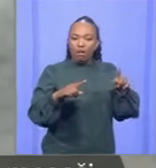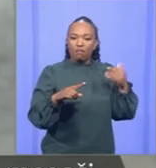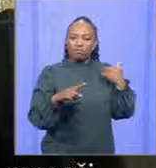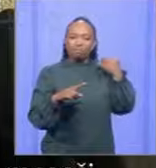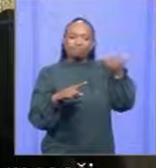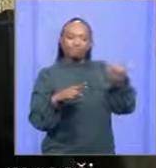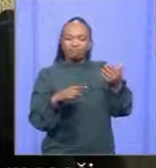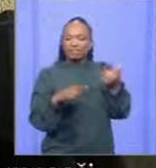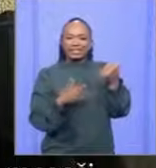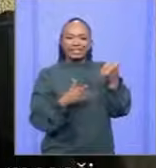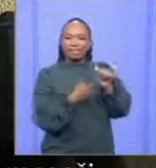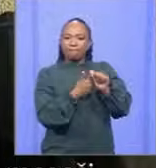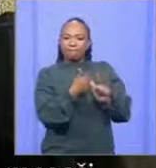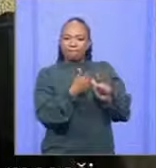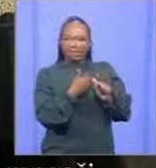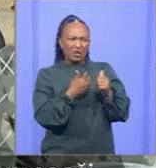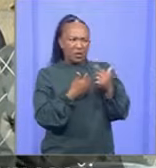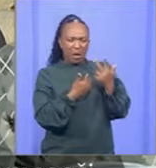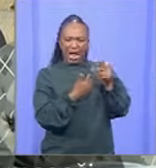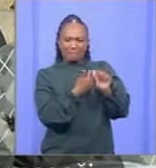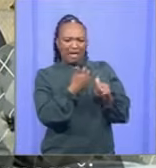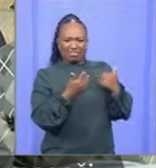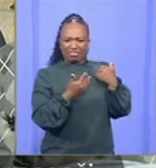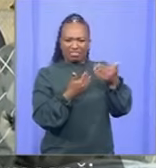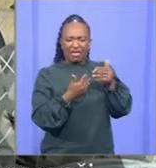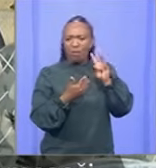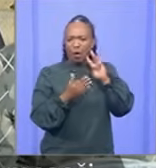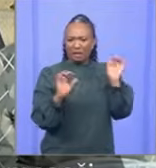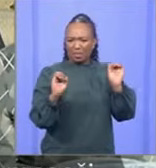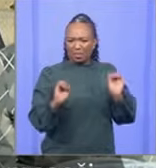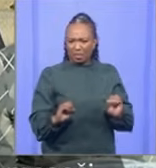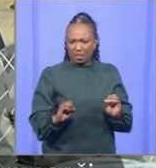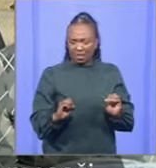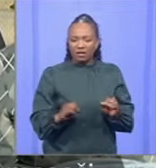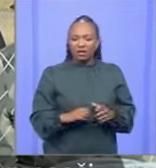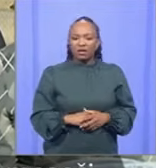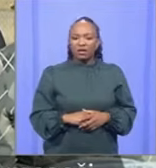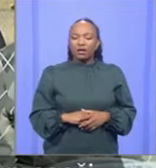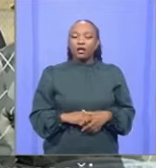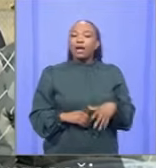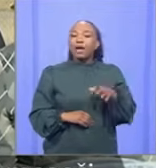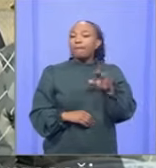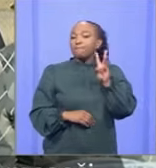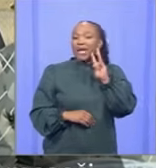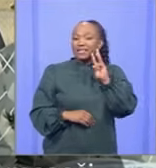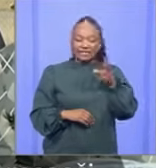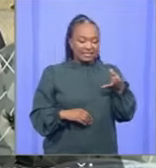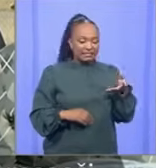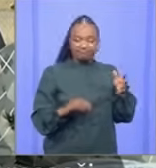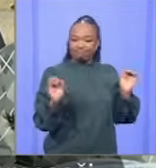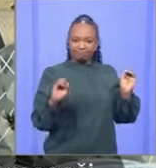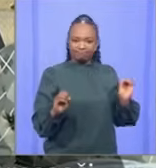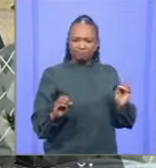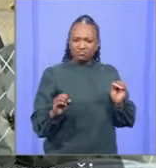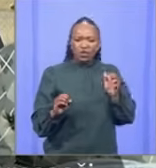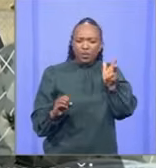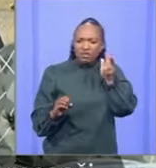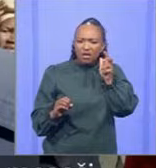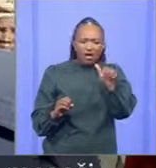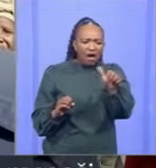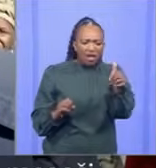di le 3 o na le bothata jwa metsi. Ga rena metsi mo Mamerotse ene ha ntse re utwa mafelo a mangwe a